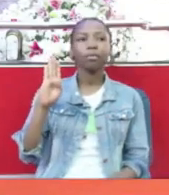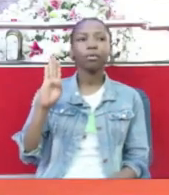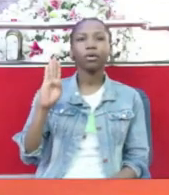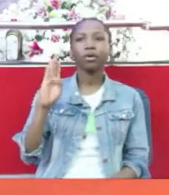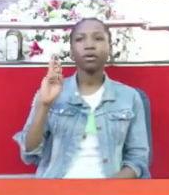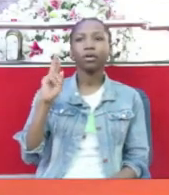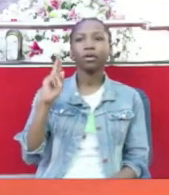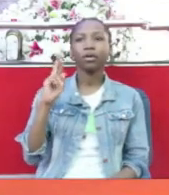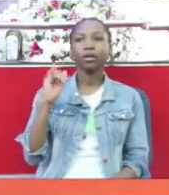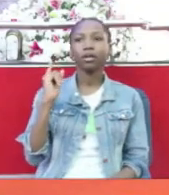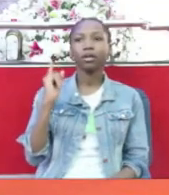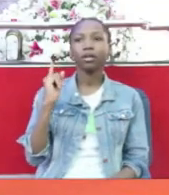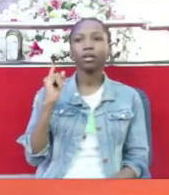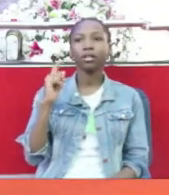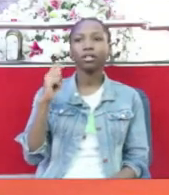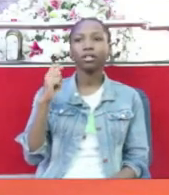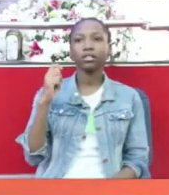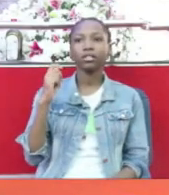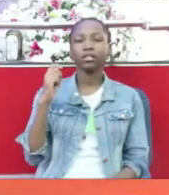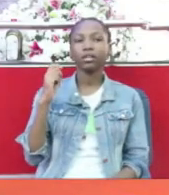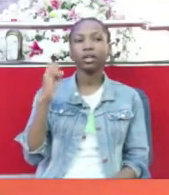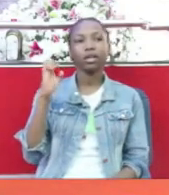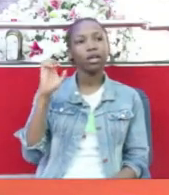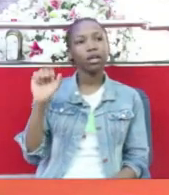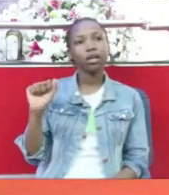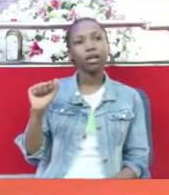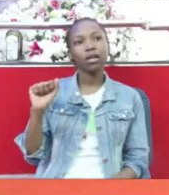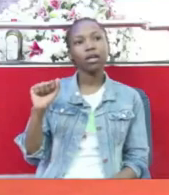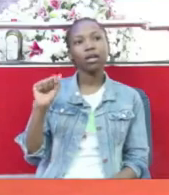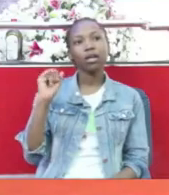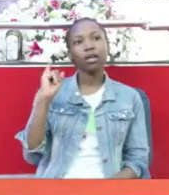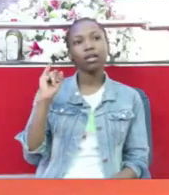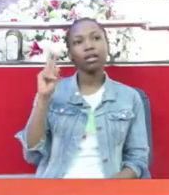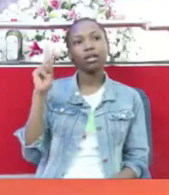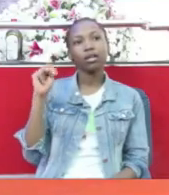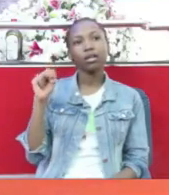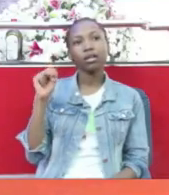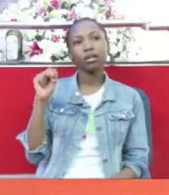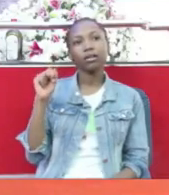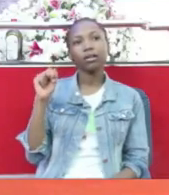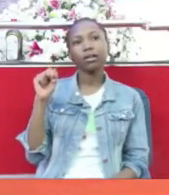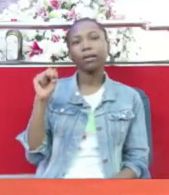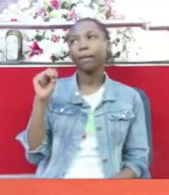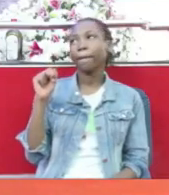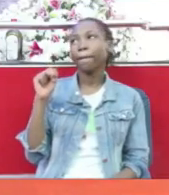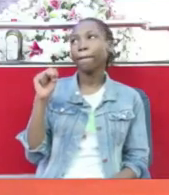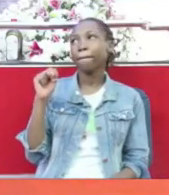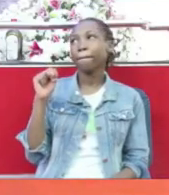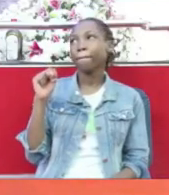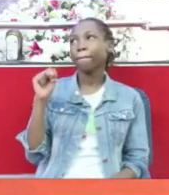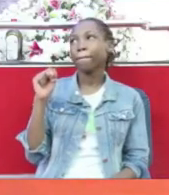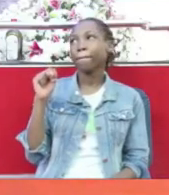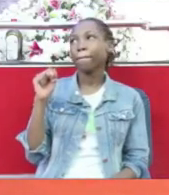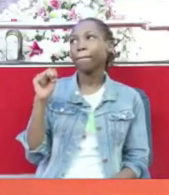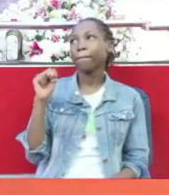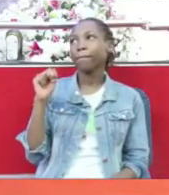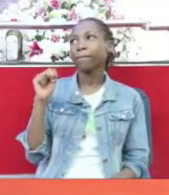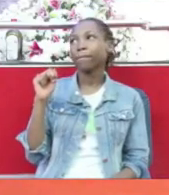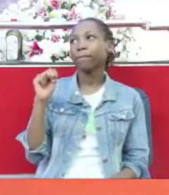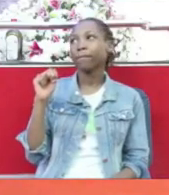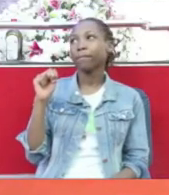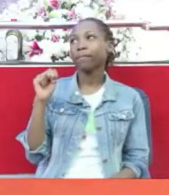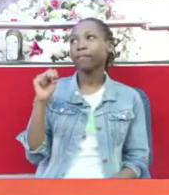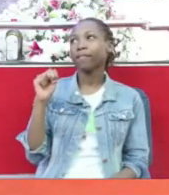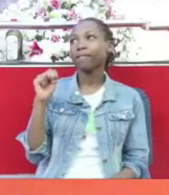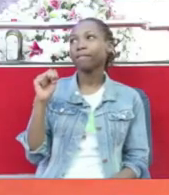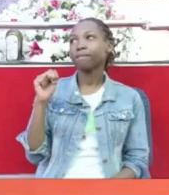being such good managers and amazing managerial people, they could keep records, they could coordinate and govern vast parts of the